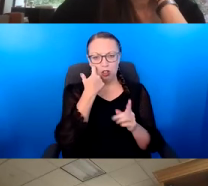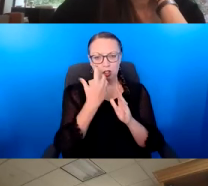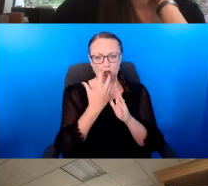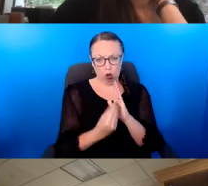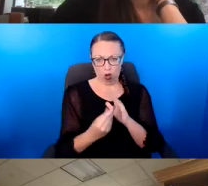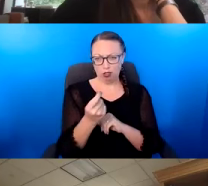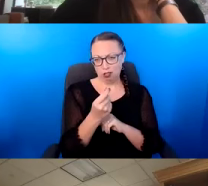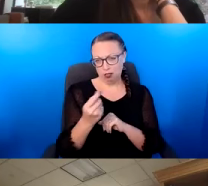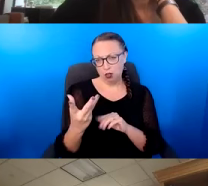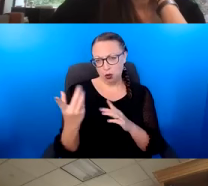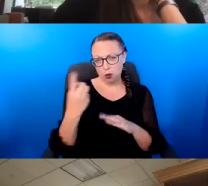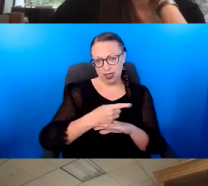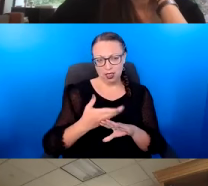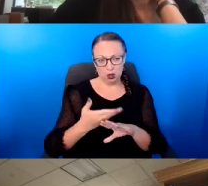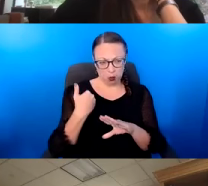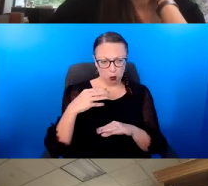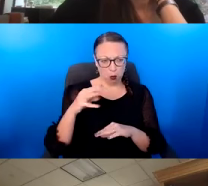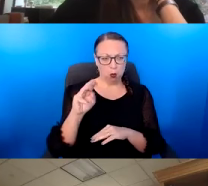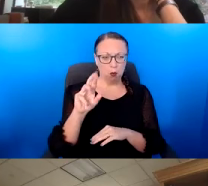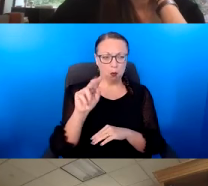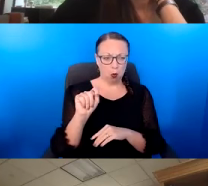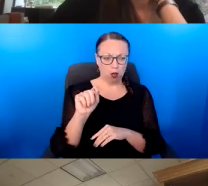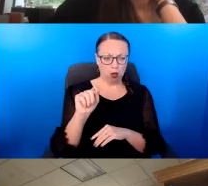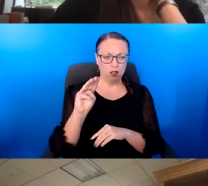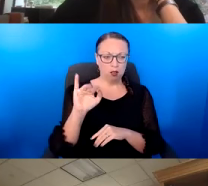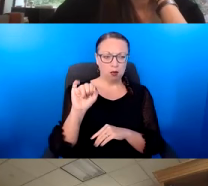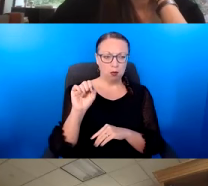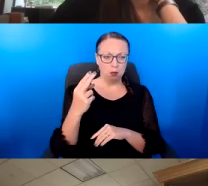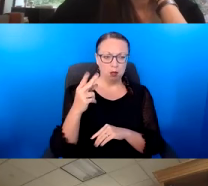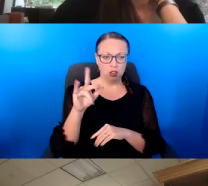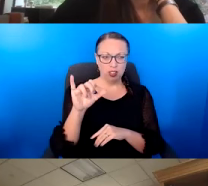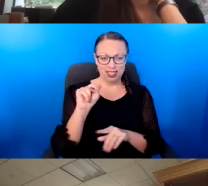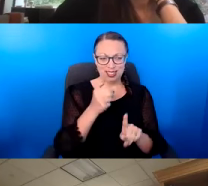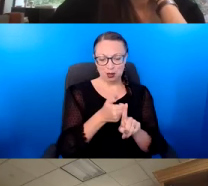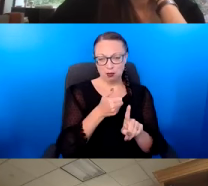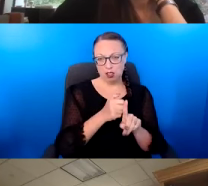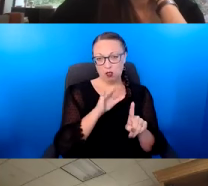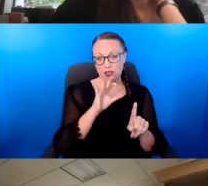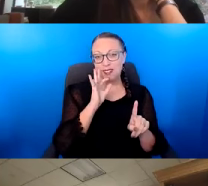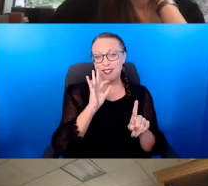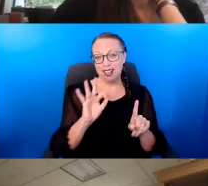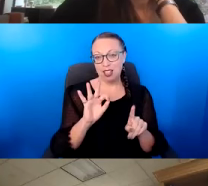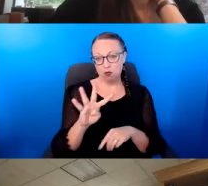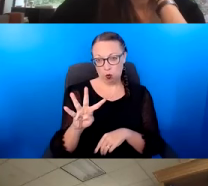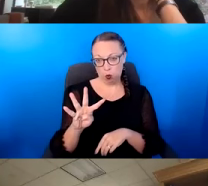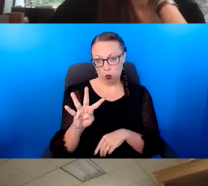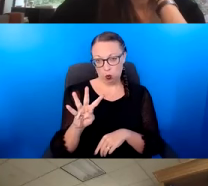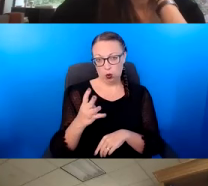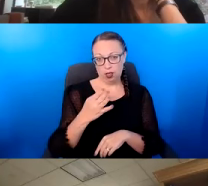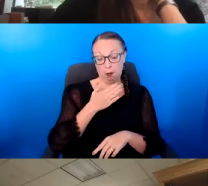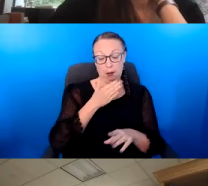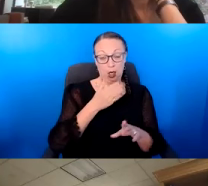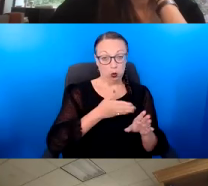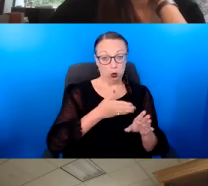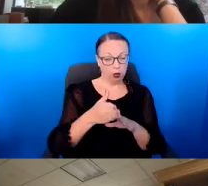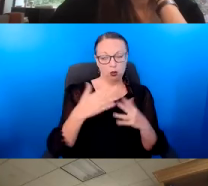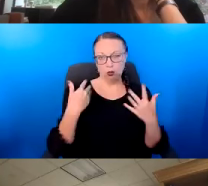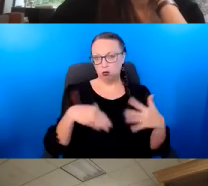ago Mort Mishkin at the age of 94. In my career, incredibly